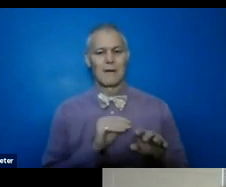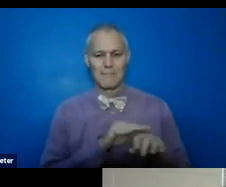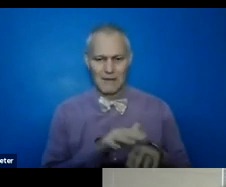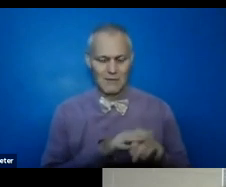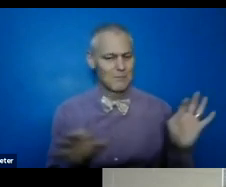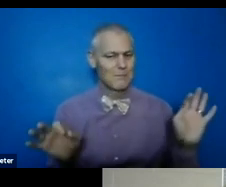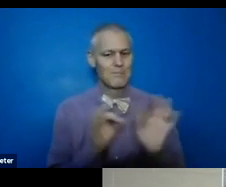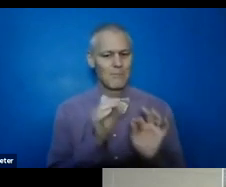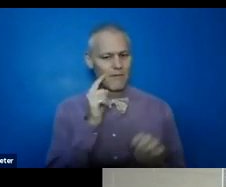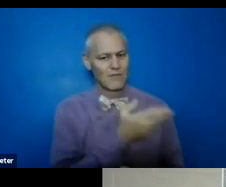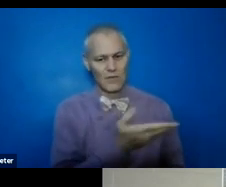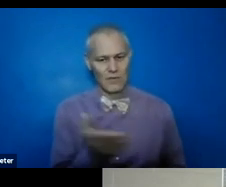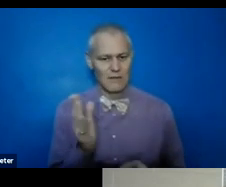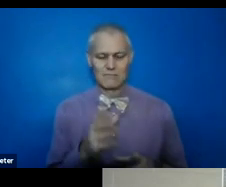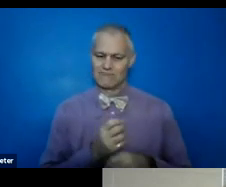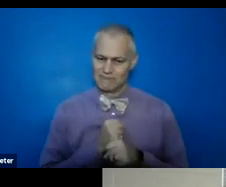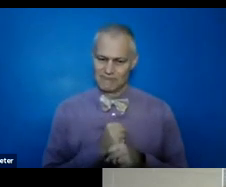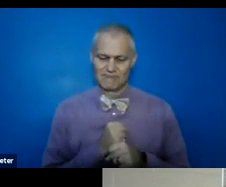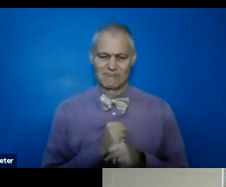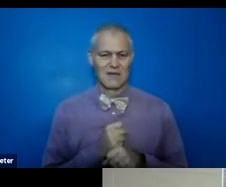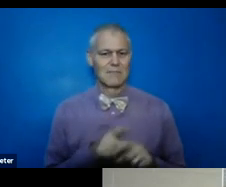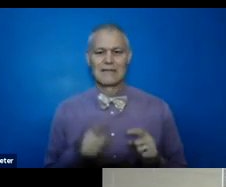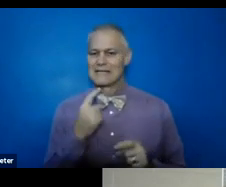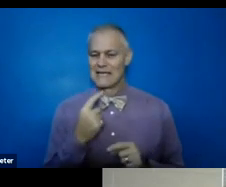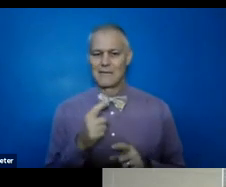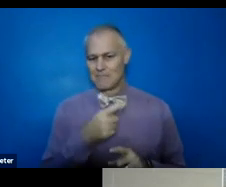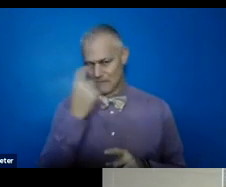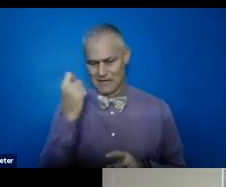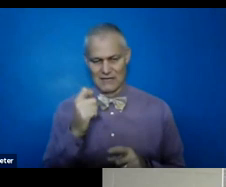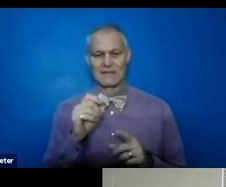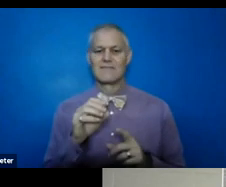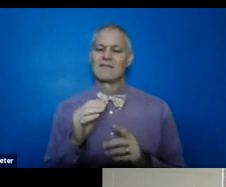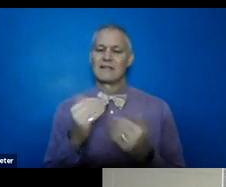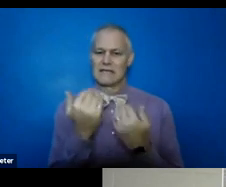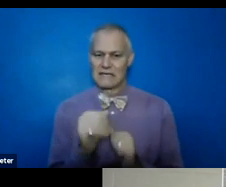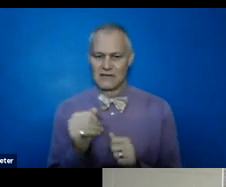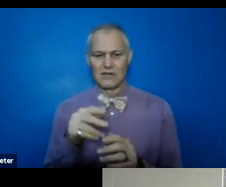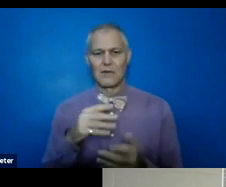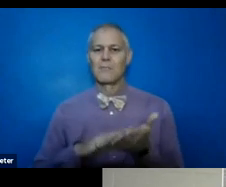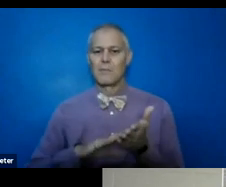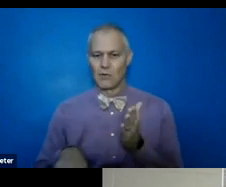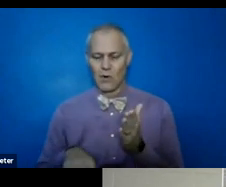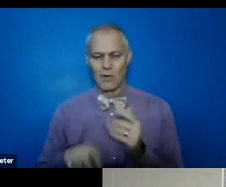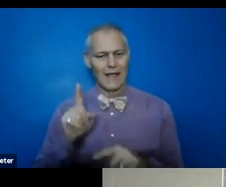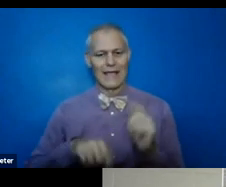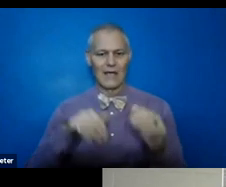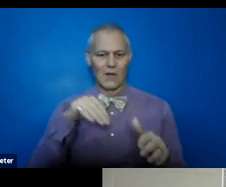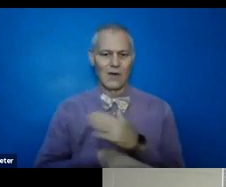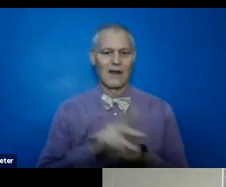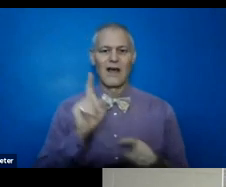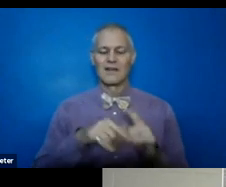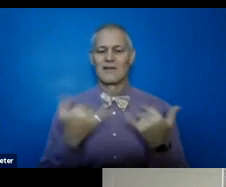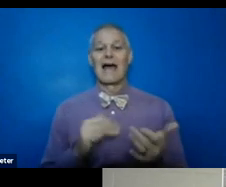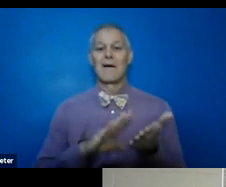important for these men to receive. But they told me because of the condition of my parole, I was unable to go into the prison system until now I'm